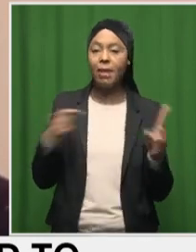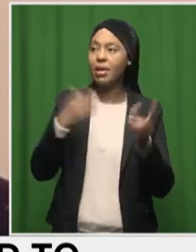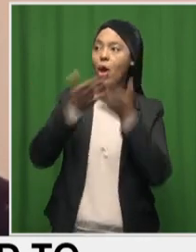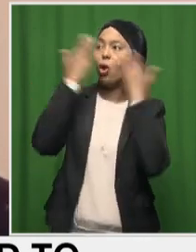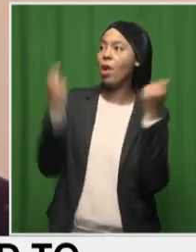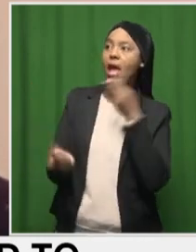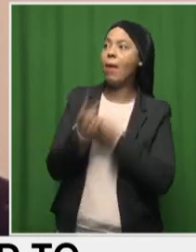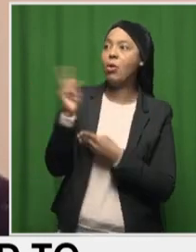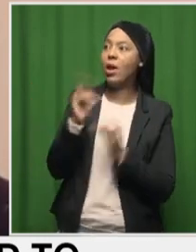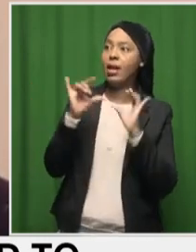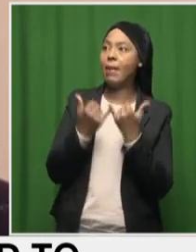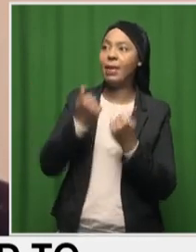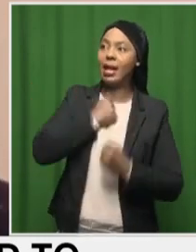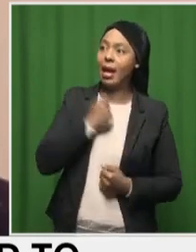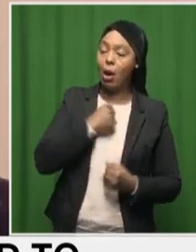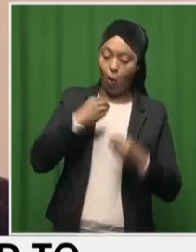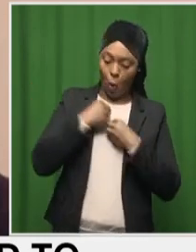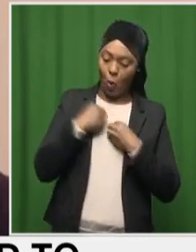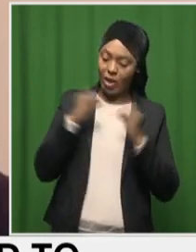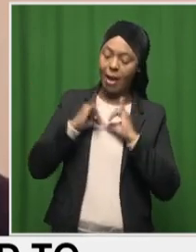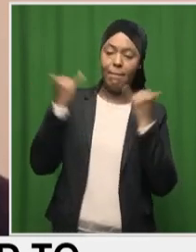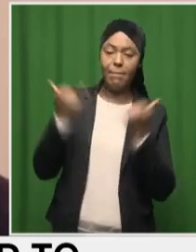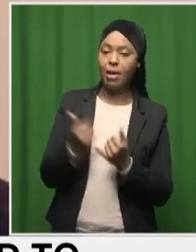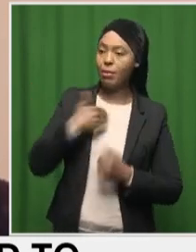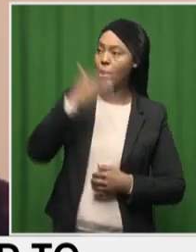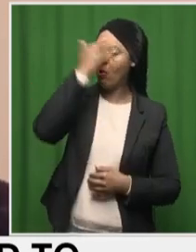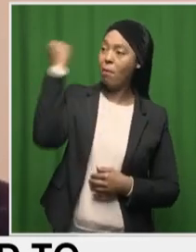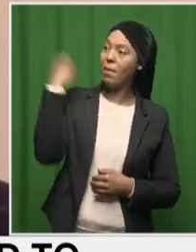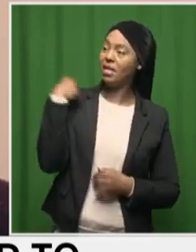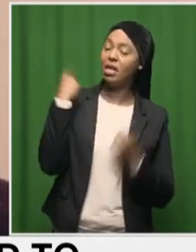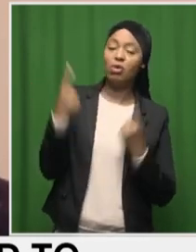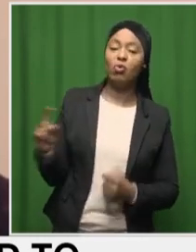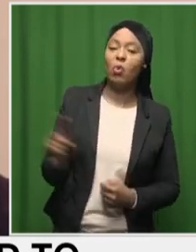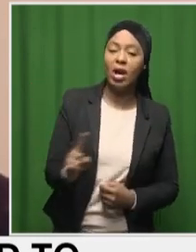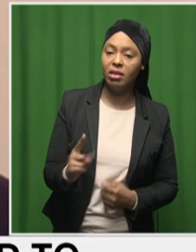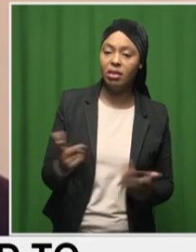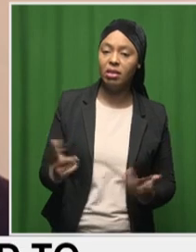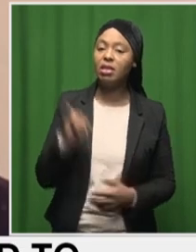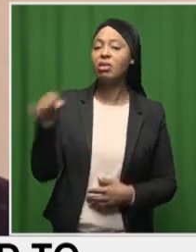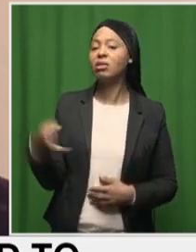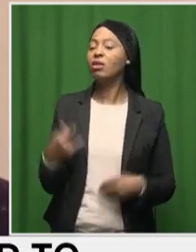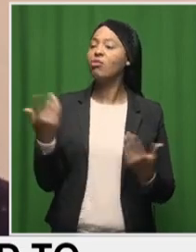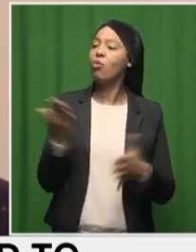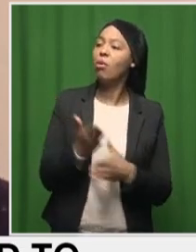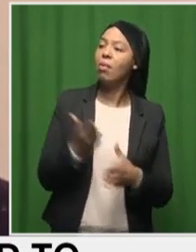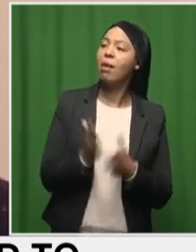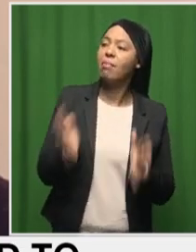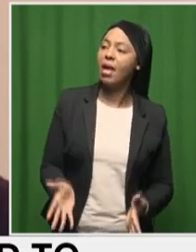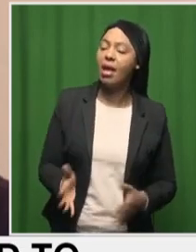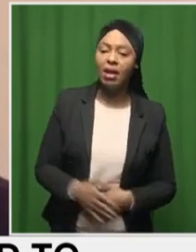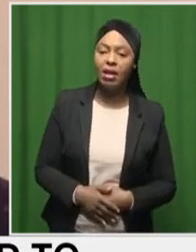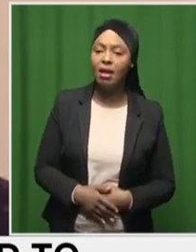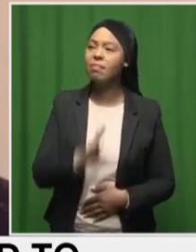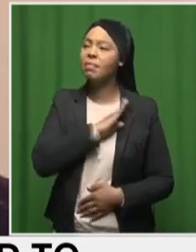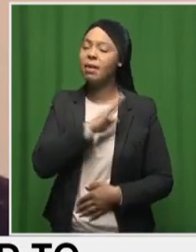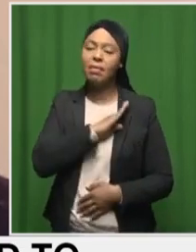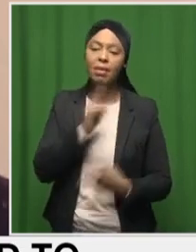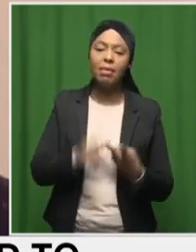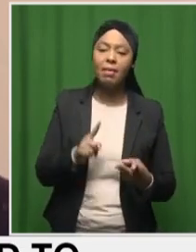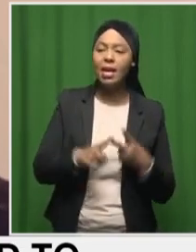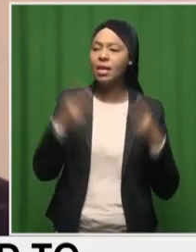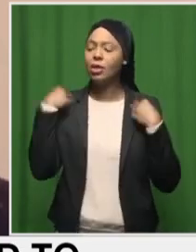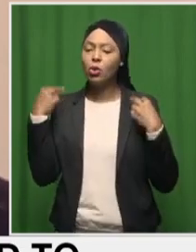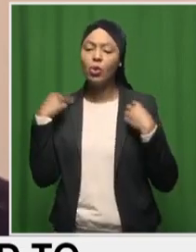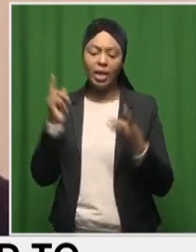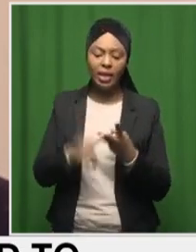on in my company, my own company. I don't know what my ministers do or don't. My heads of departments, including the head of defense and the head of security